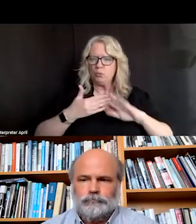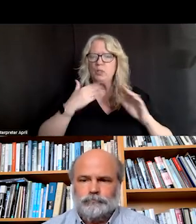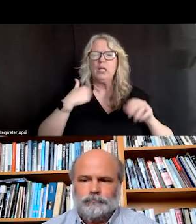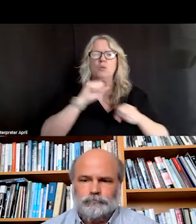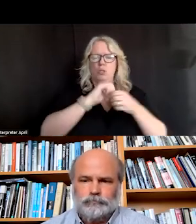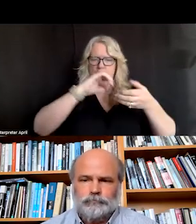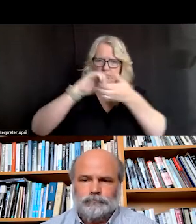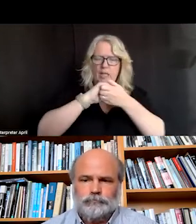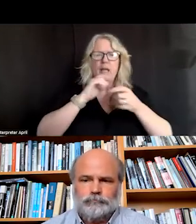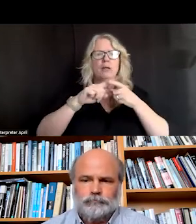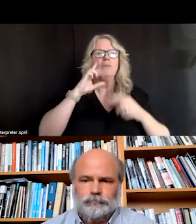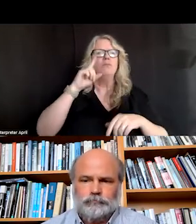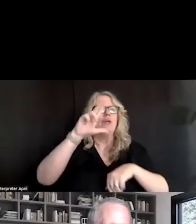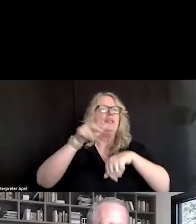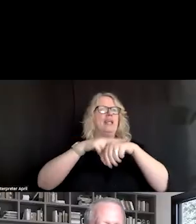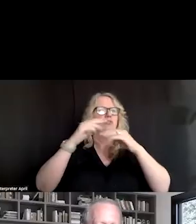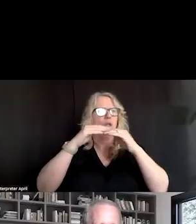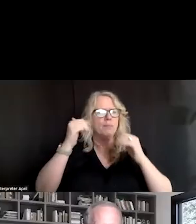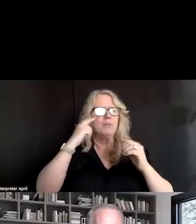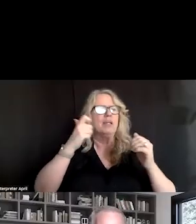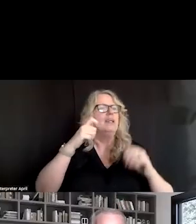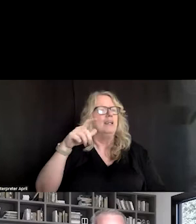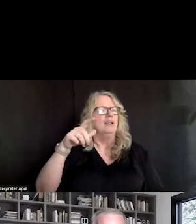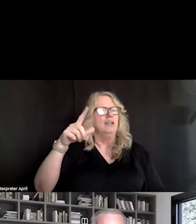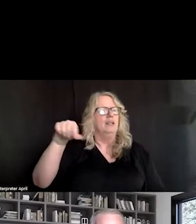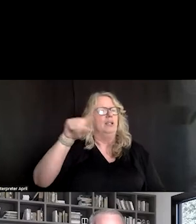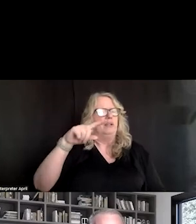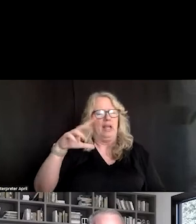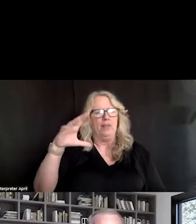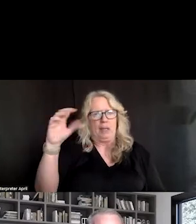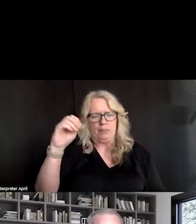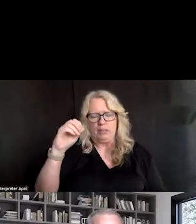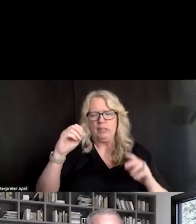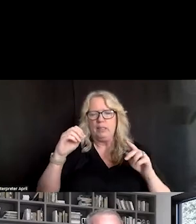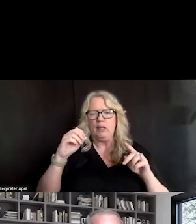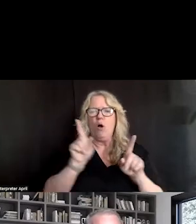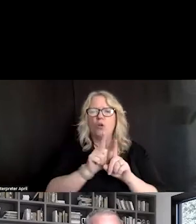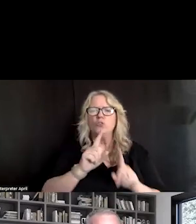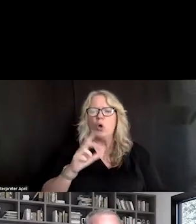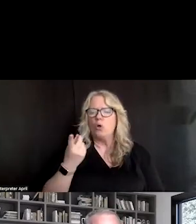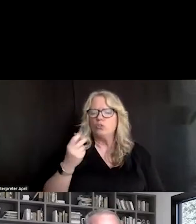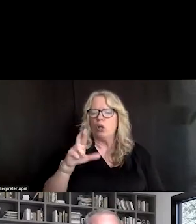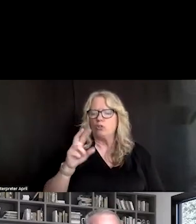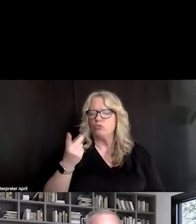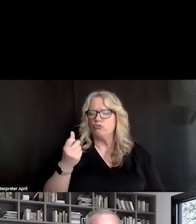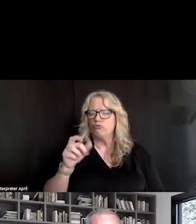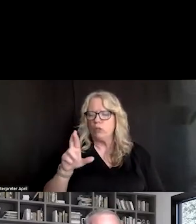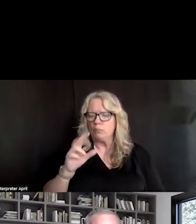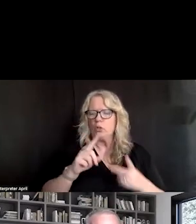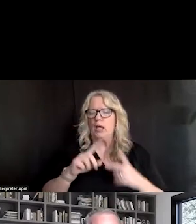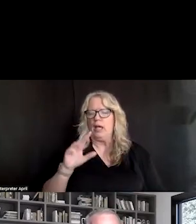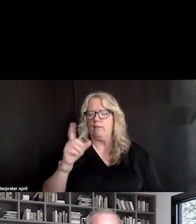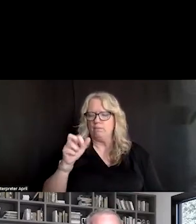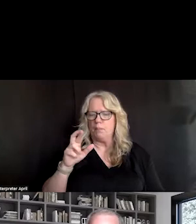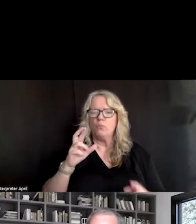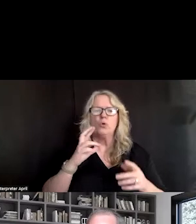at the National Action Alliance for Suicide Prevention with Colleen Carr and Company, and also with the Dr. Draper and the group at Vibrant Emotional